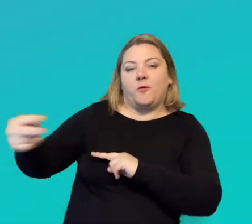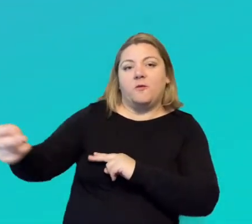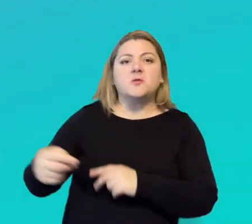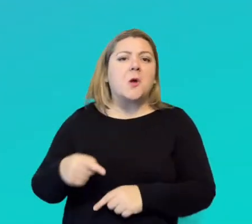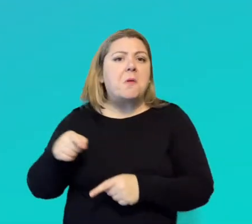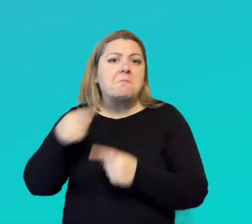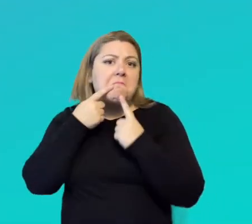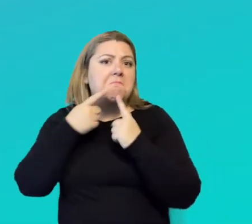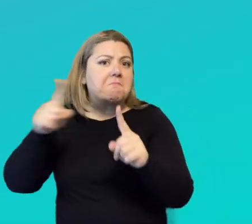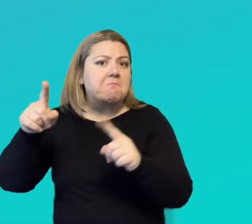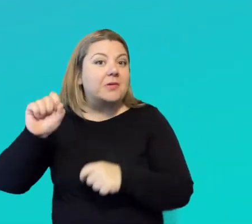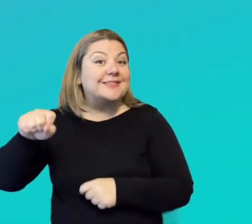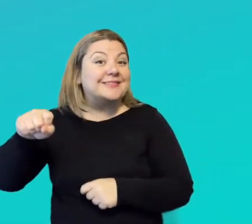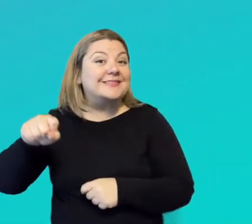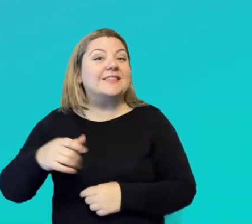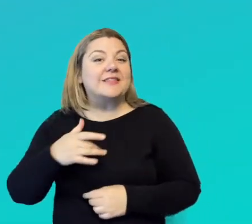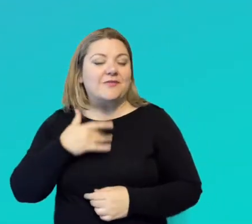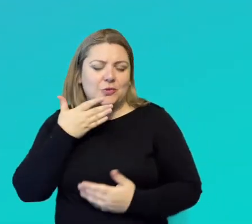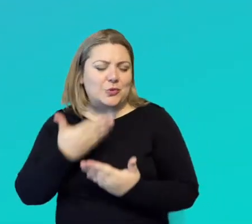good.